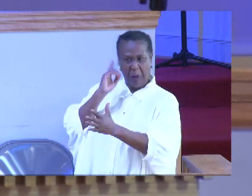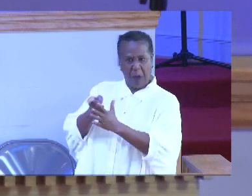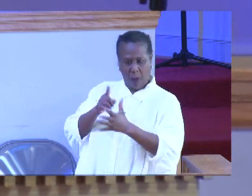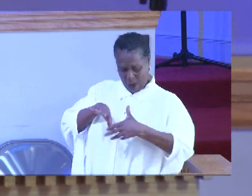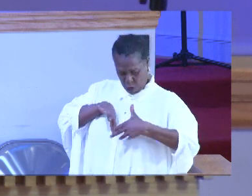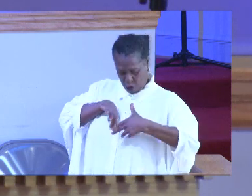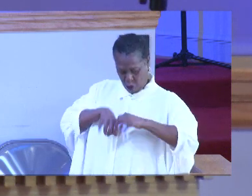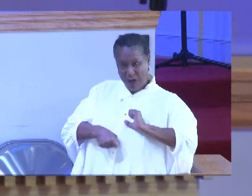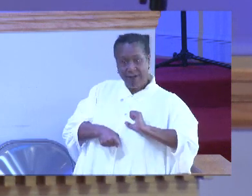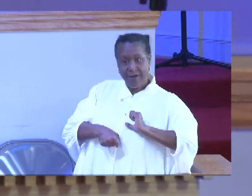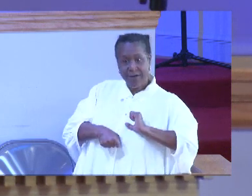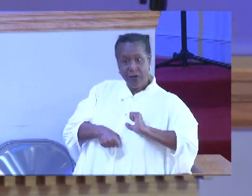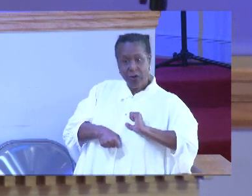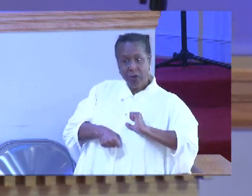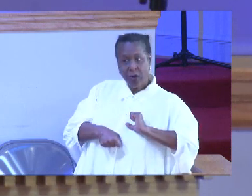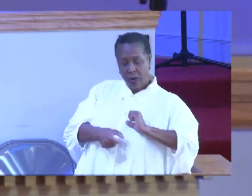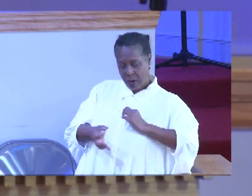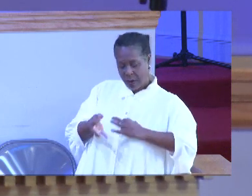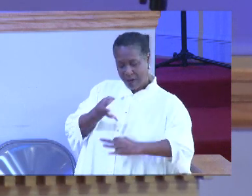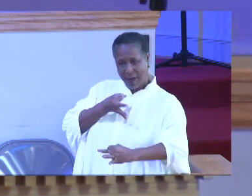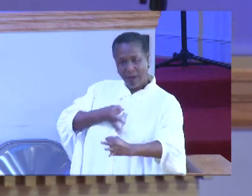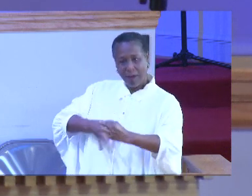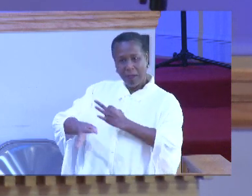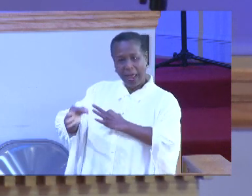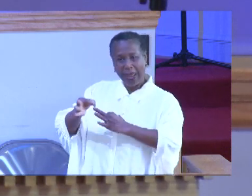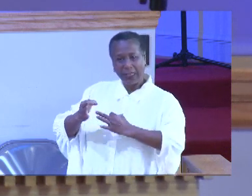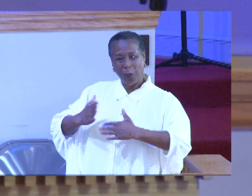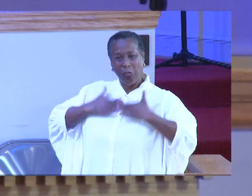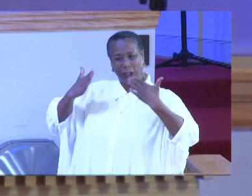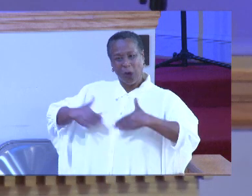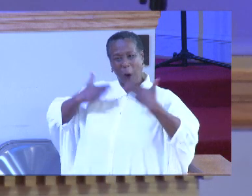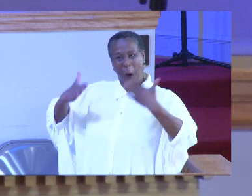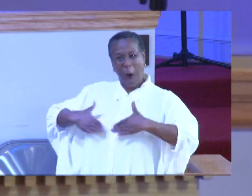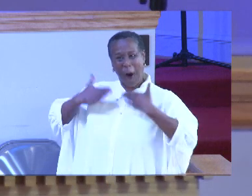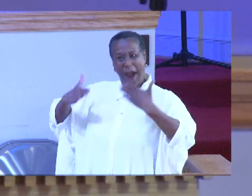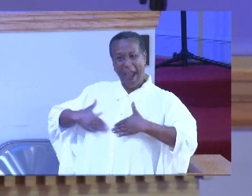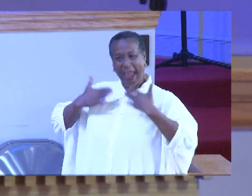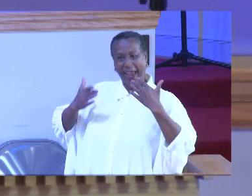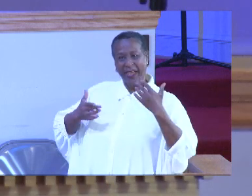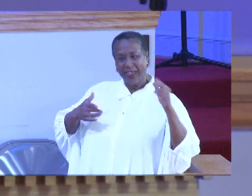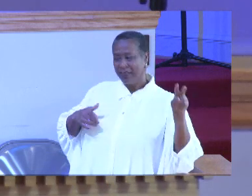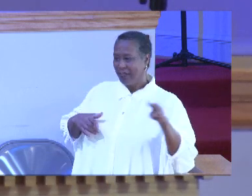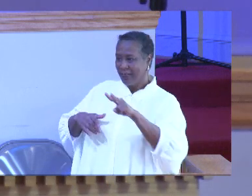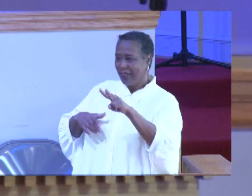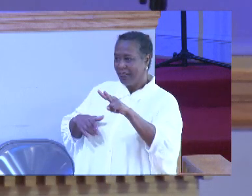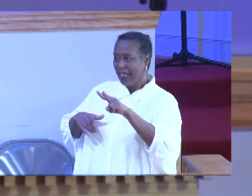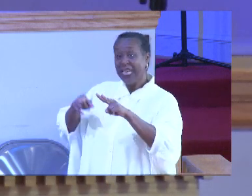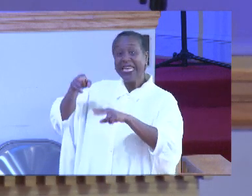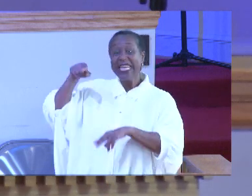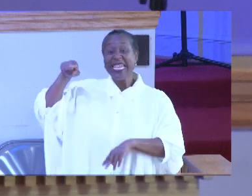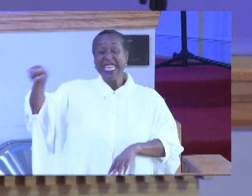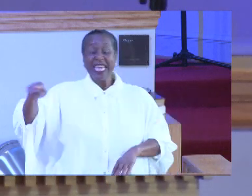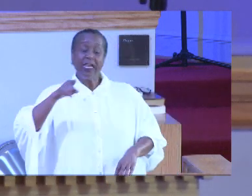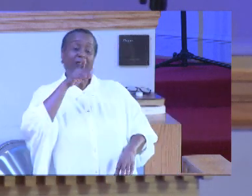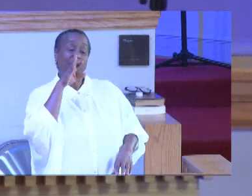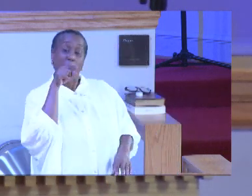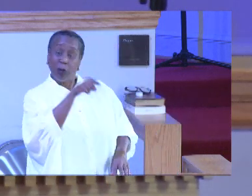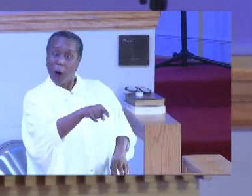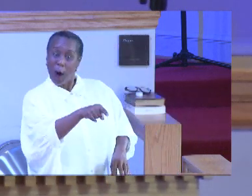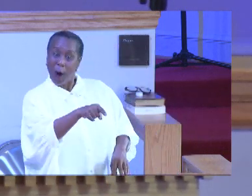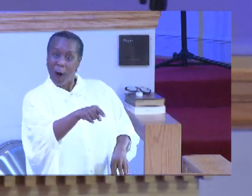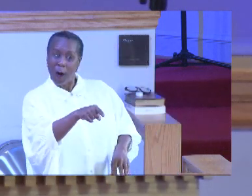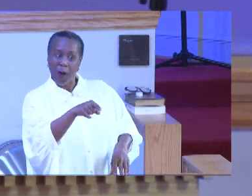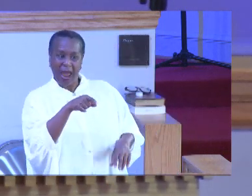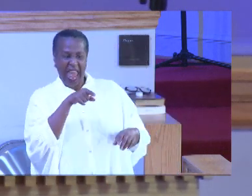grief was replaced with great joy because he spoke to her and